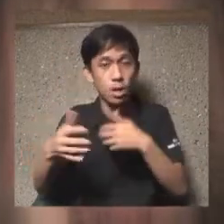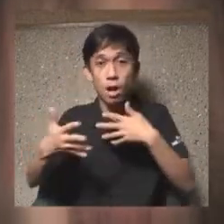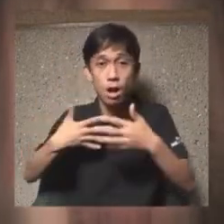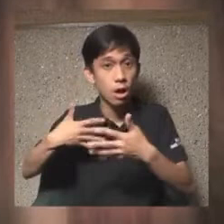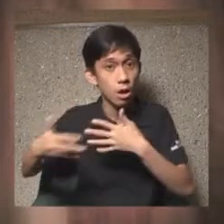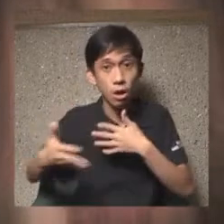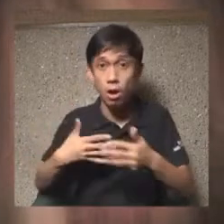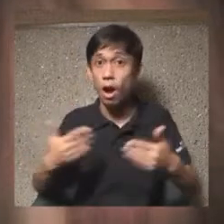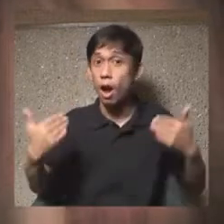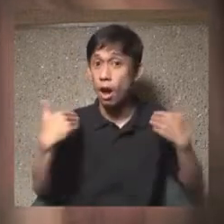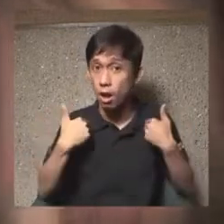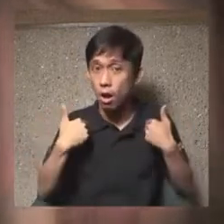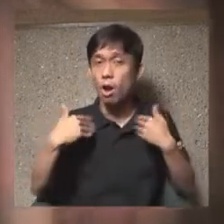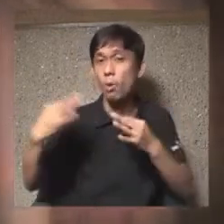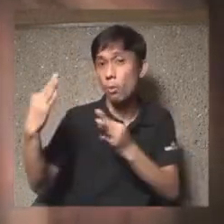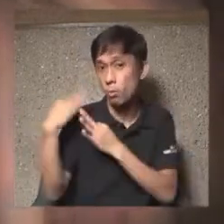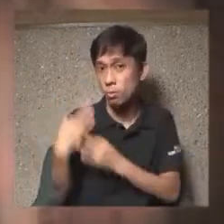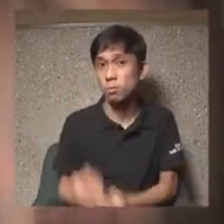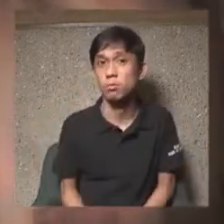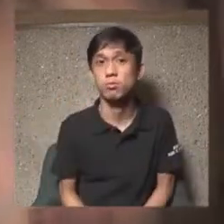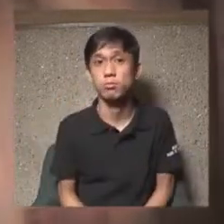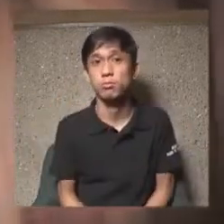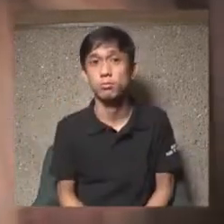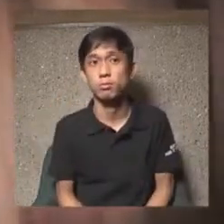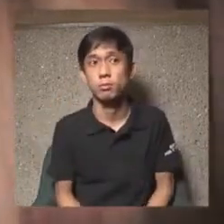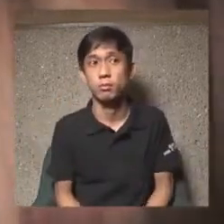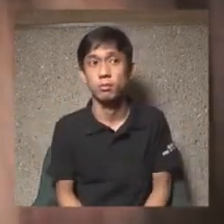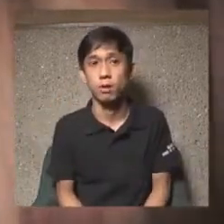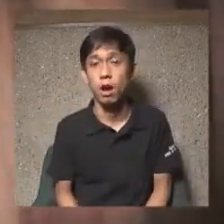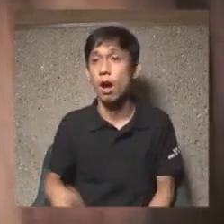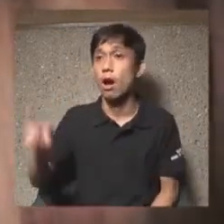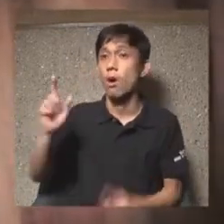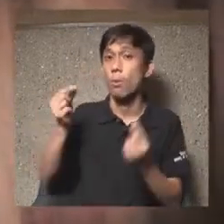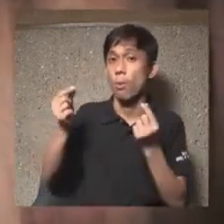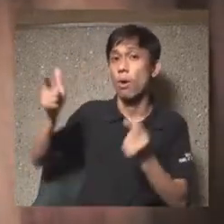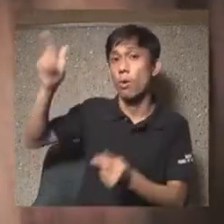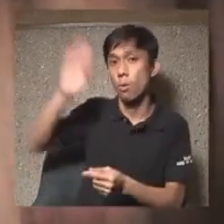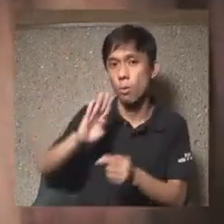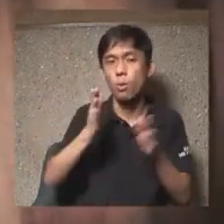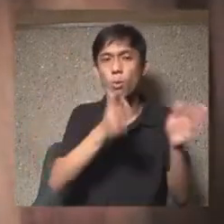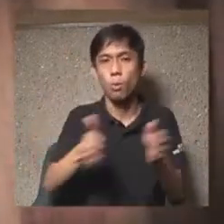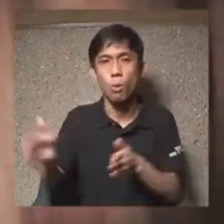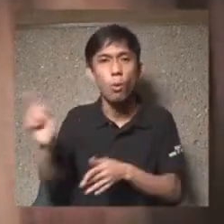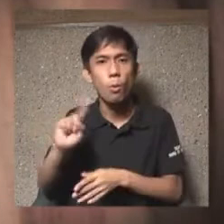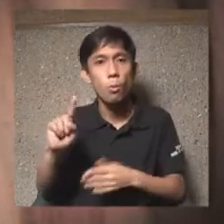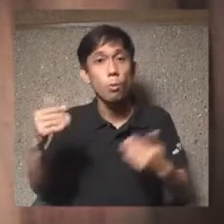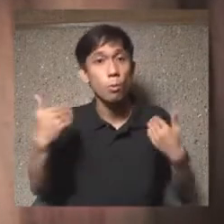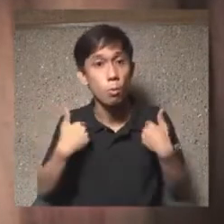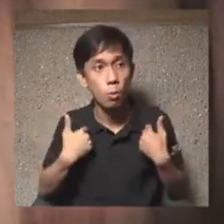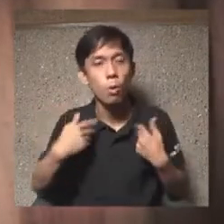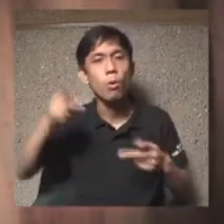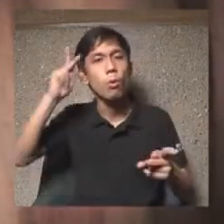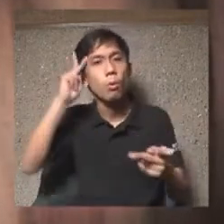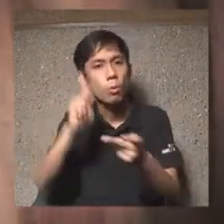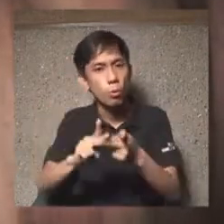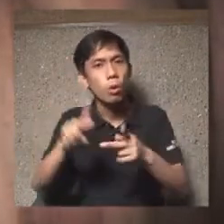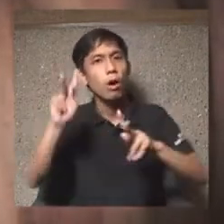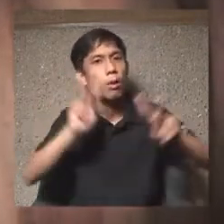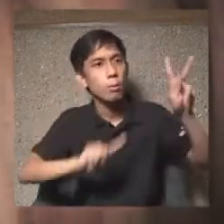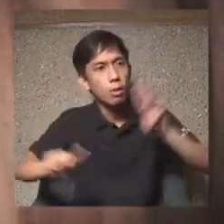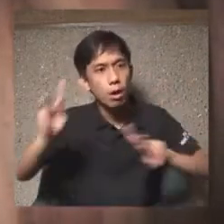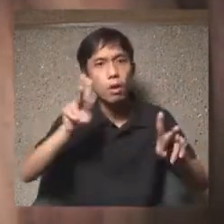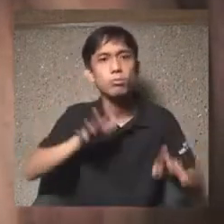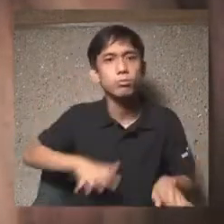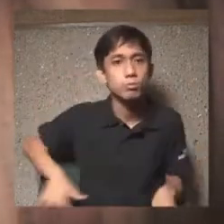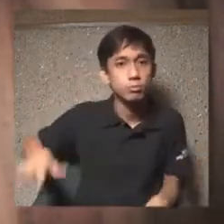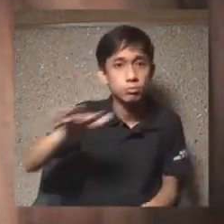that destroys us and the people around us. And so, when we do not get our way,